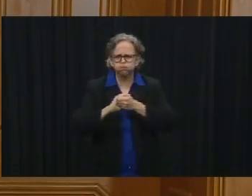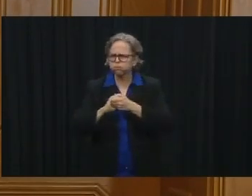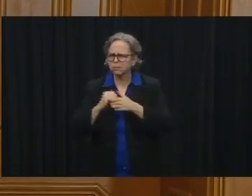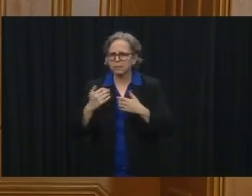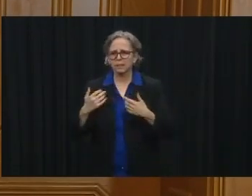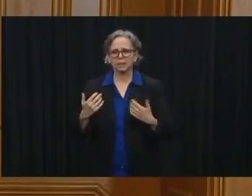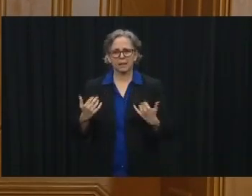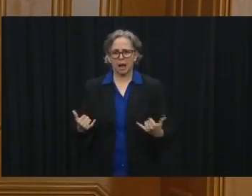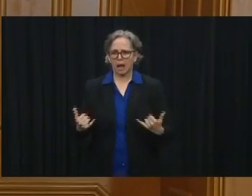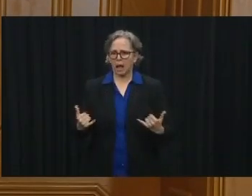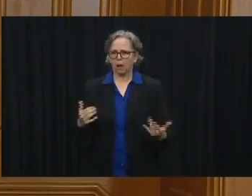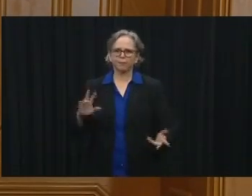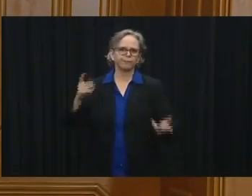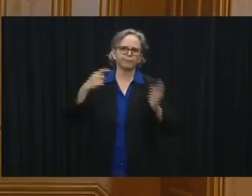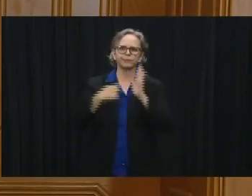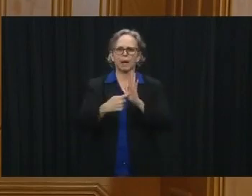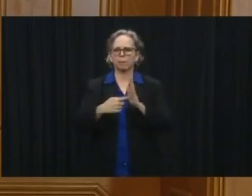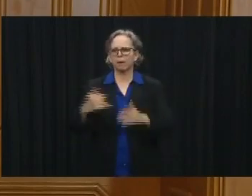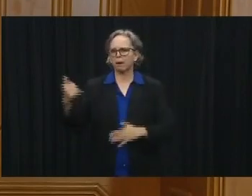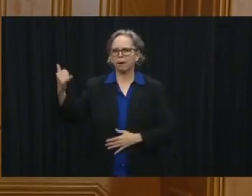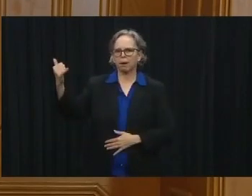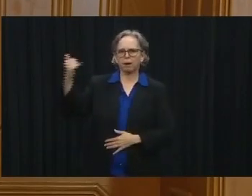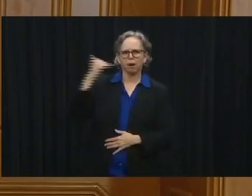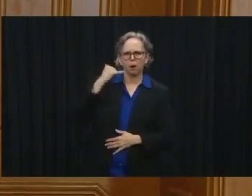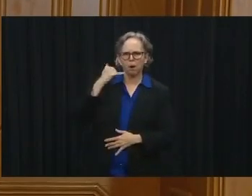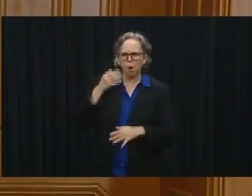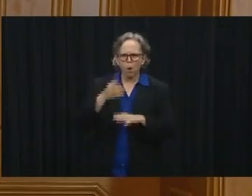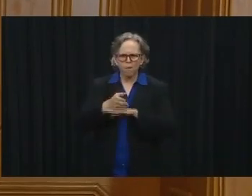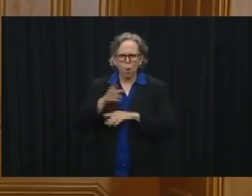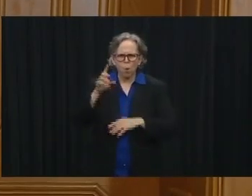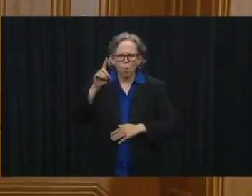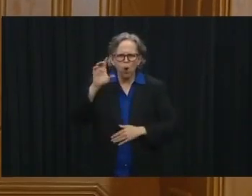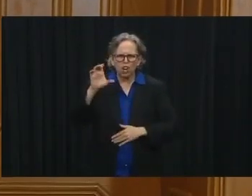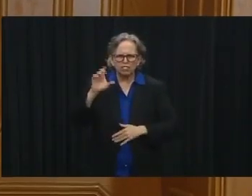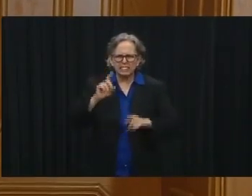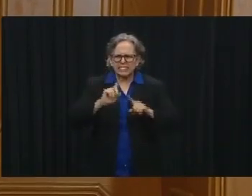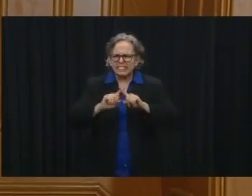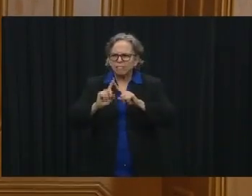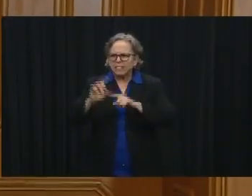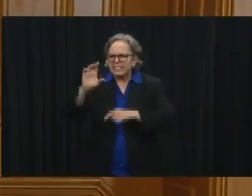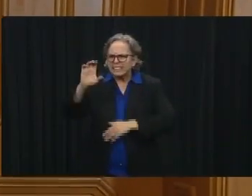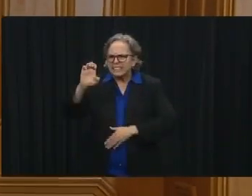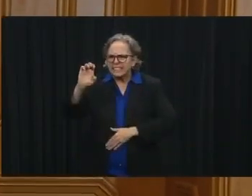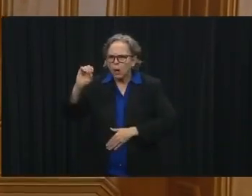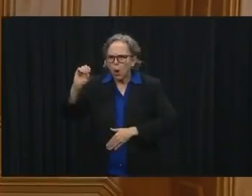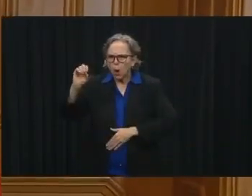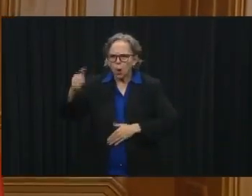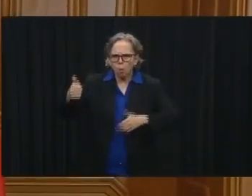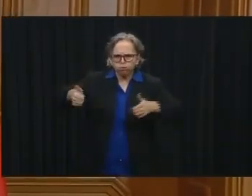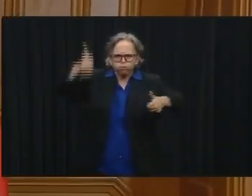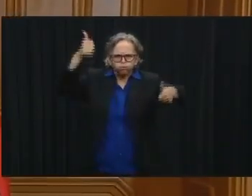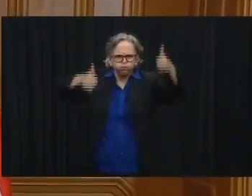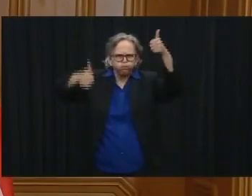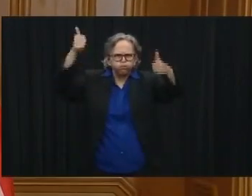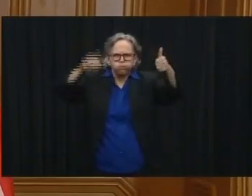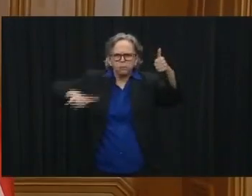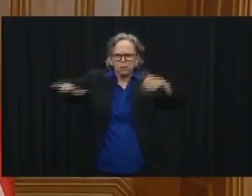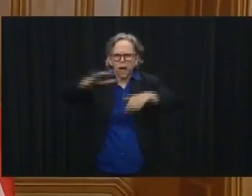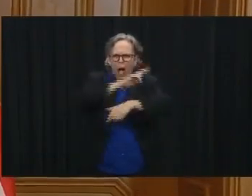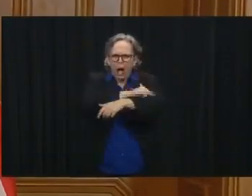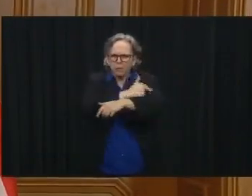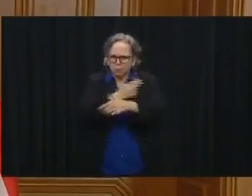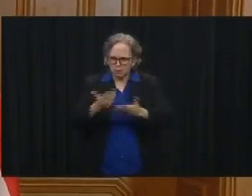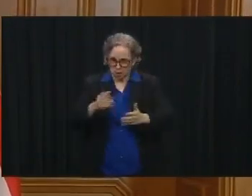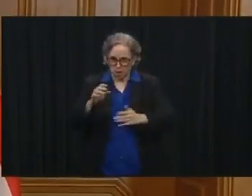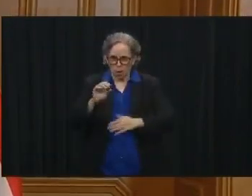with over 100 CEOs of hospitals across the state of Ohio. And what we want to make sure